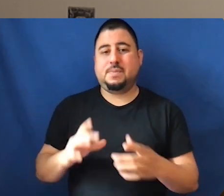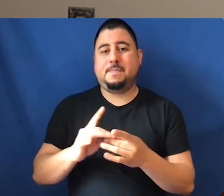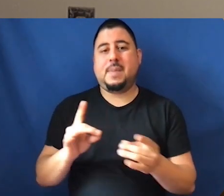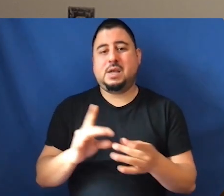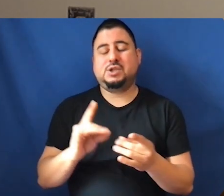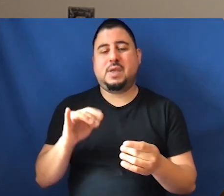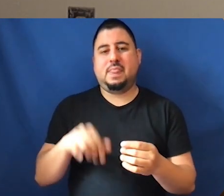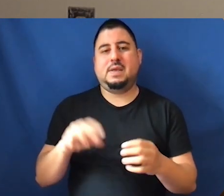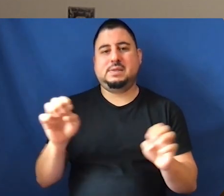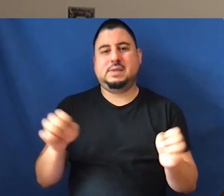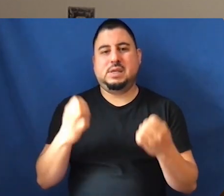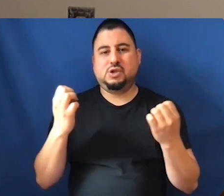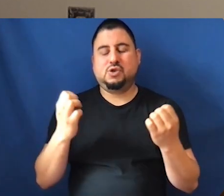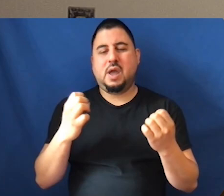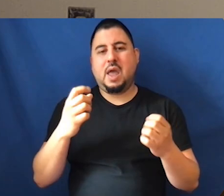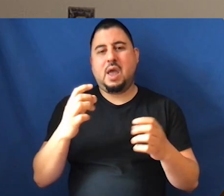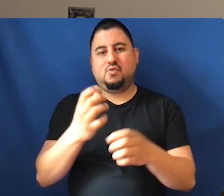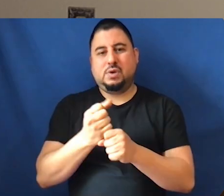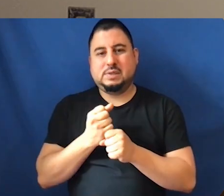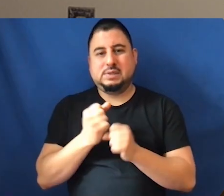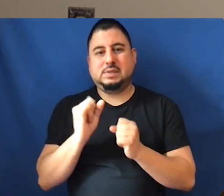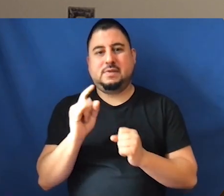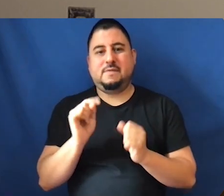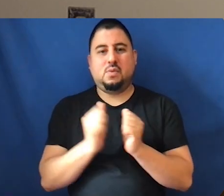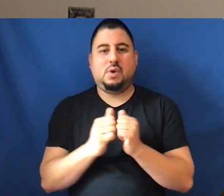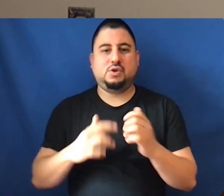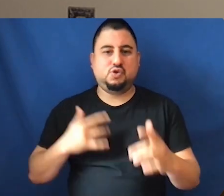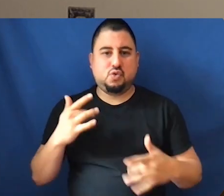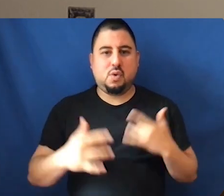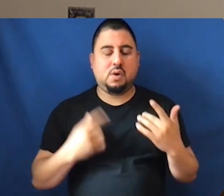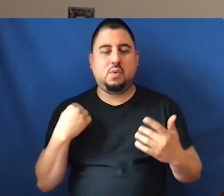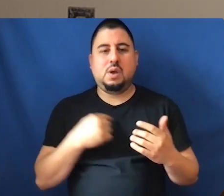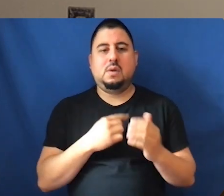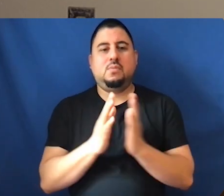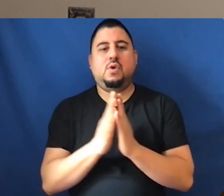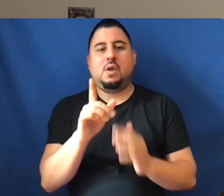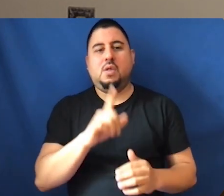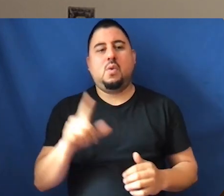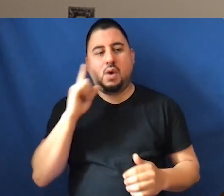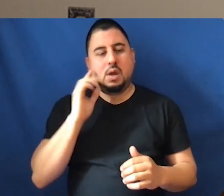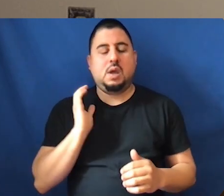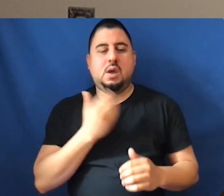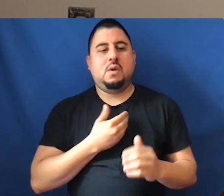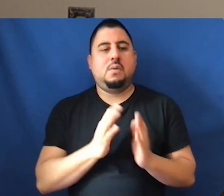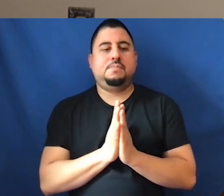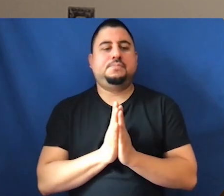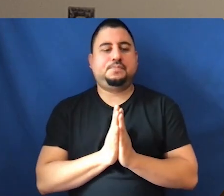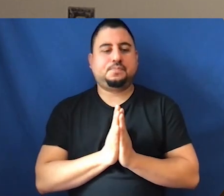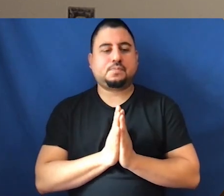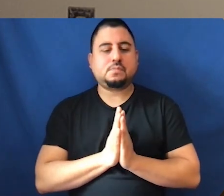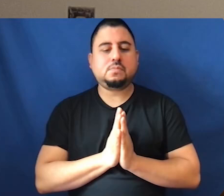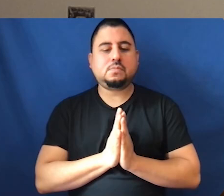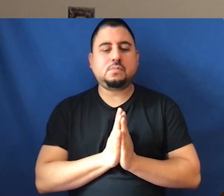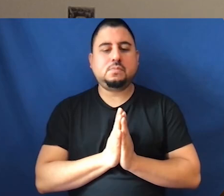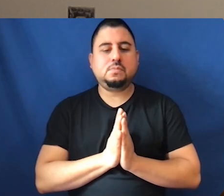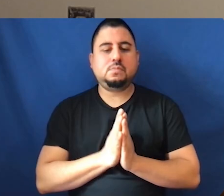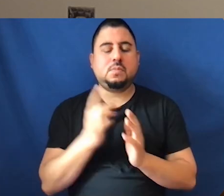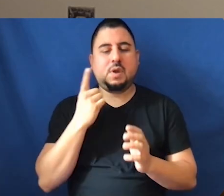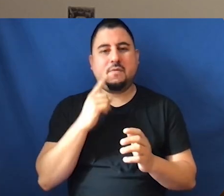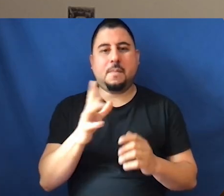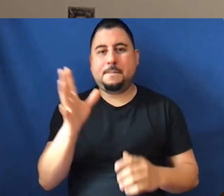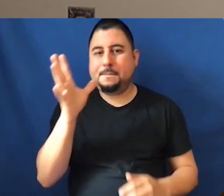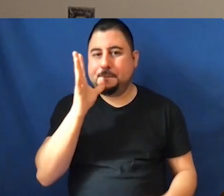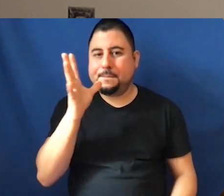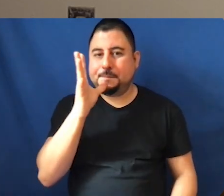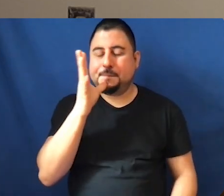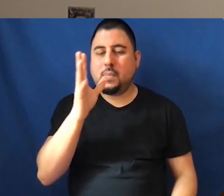message this Easter and receive it with joy, let us pray to the Lord. Lord, hear our prayer. For